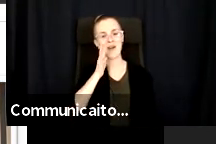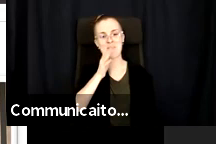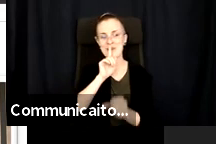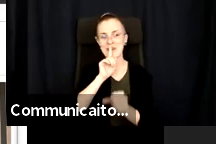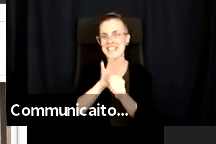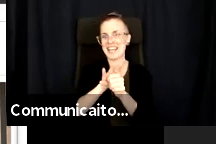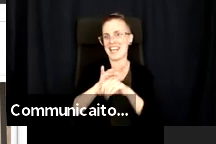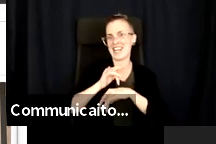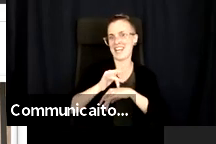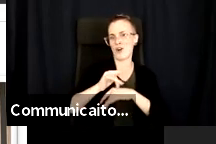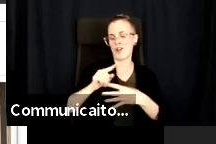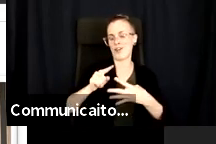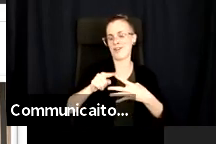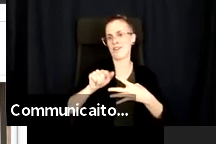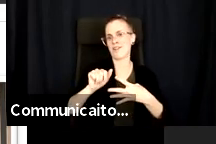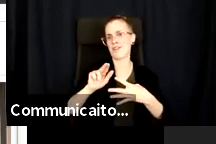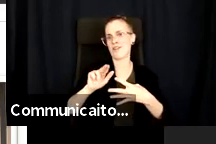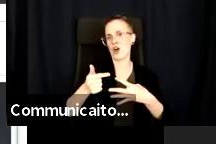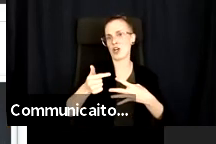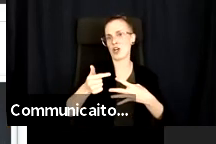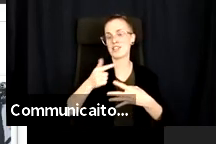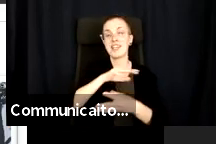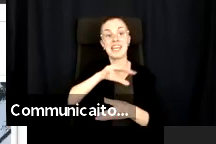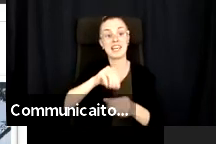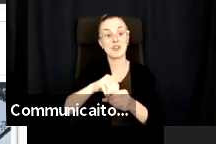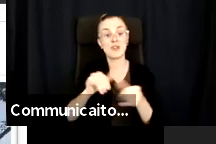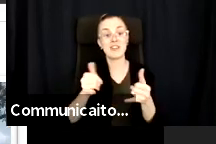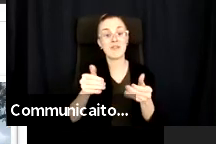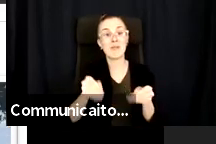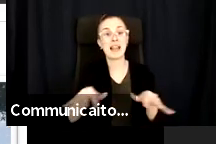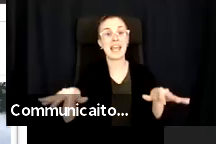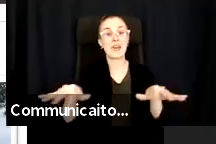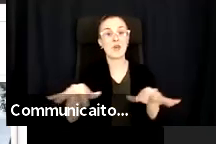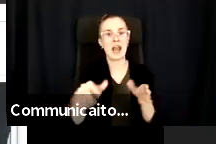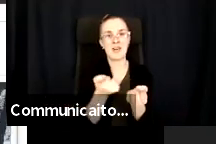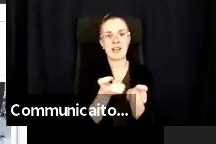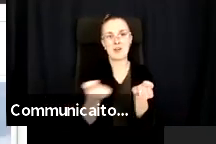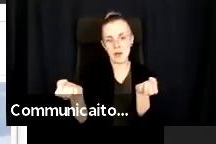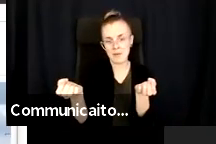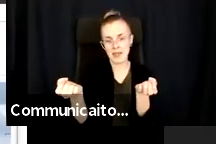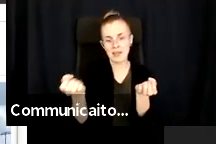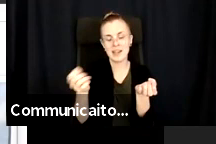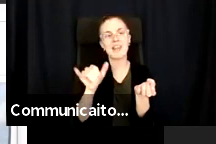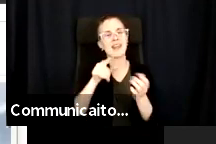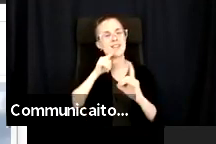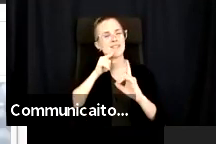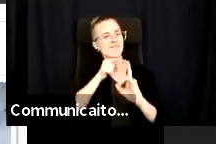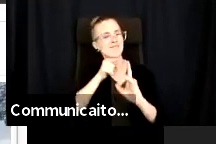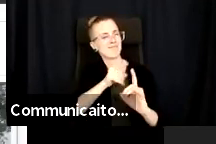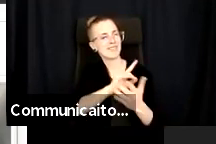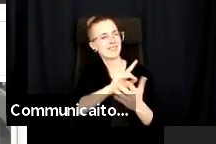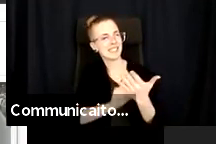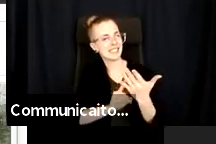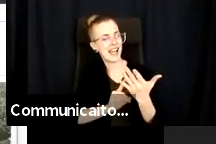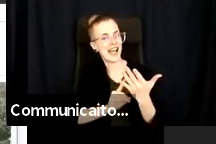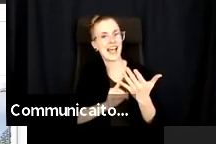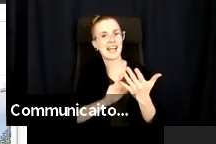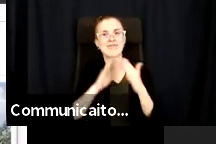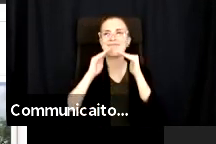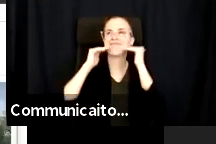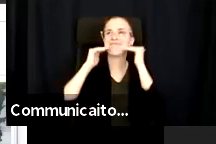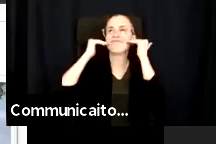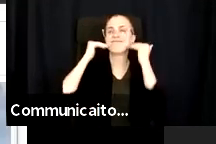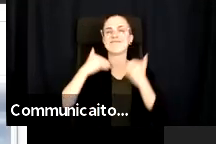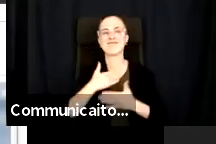August inclusive playground equipment that is designed to bring joy and endless smiles to